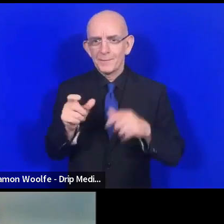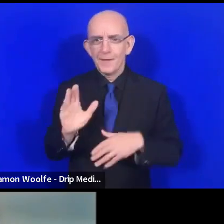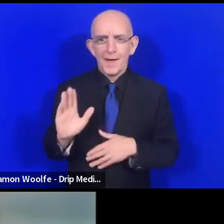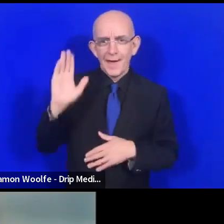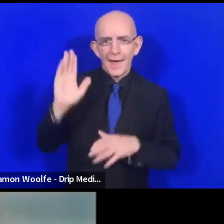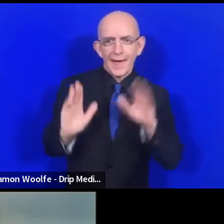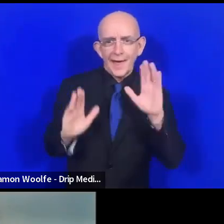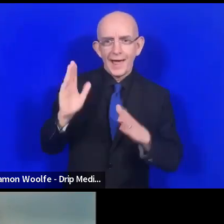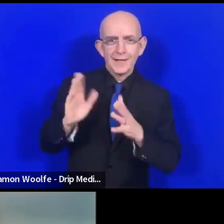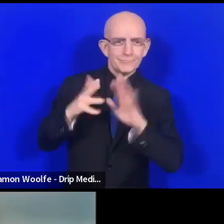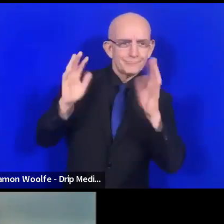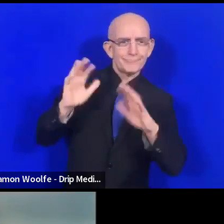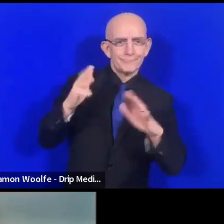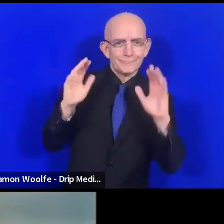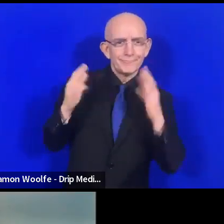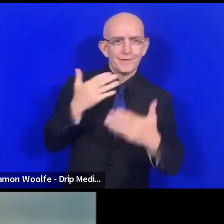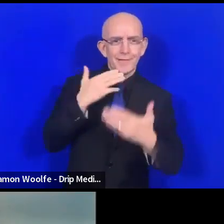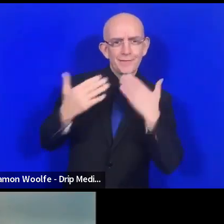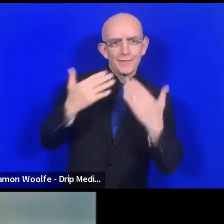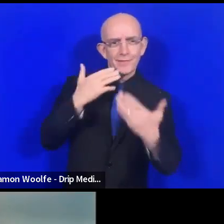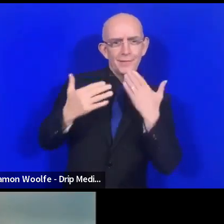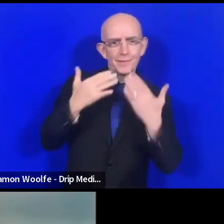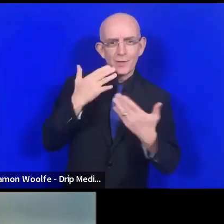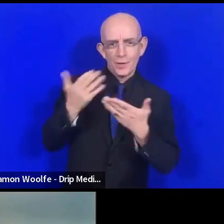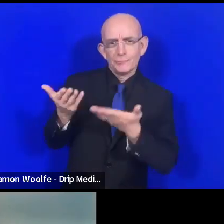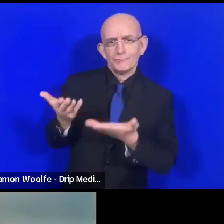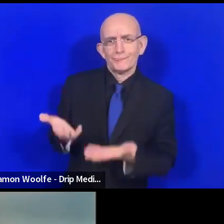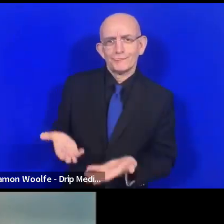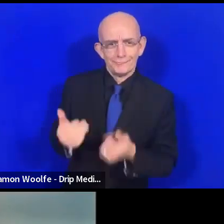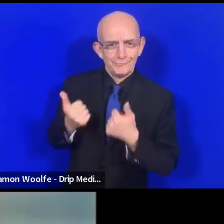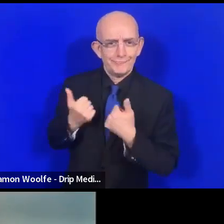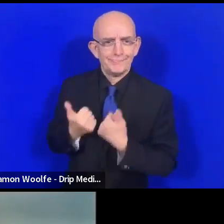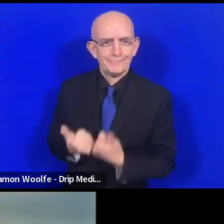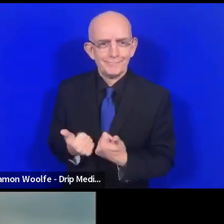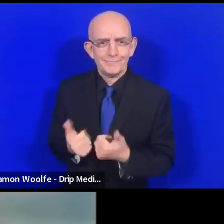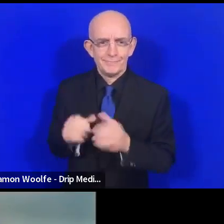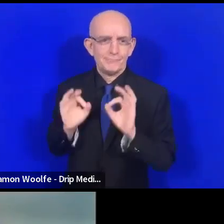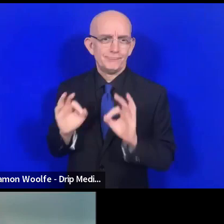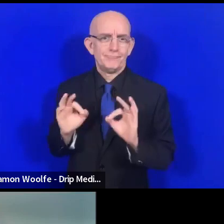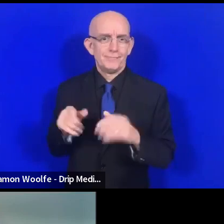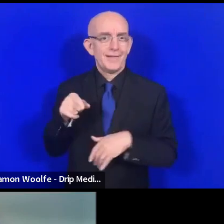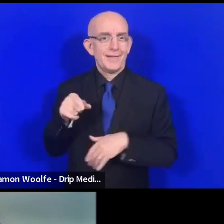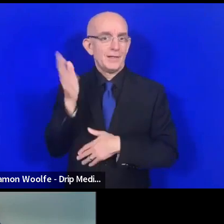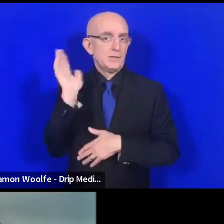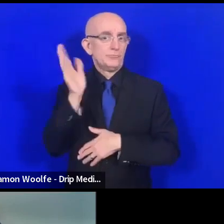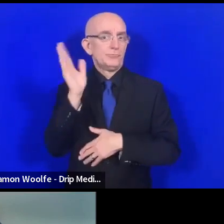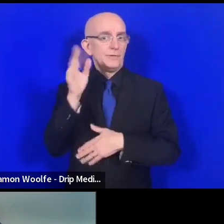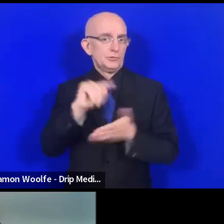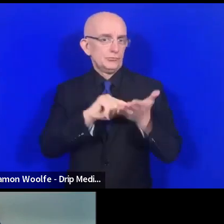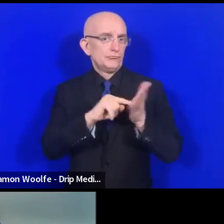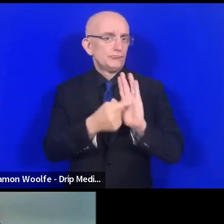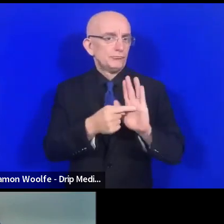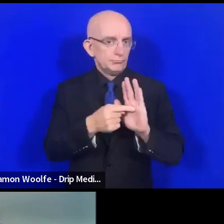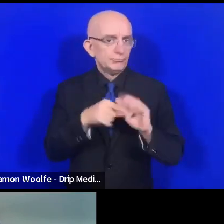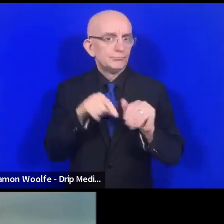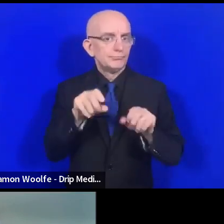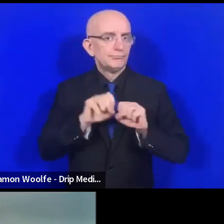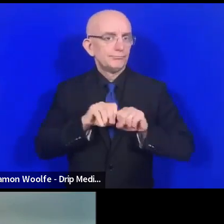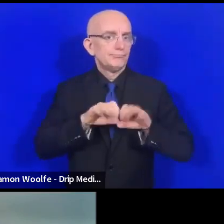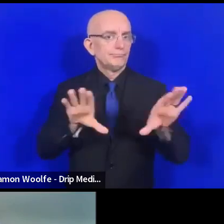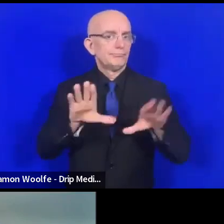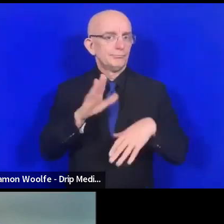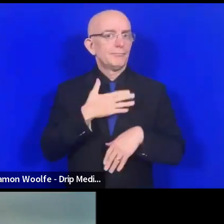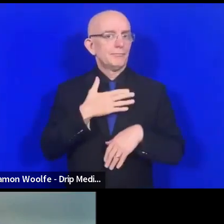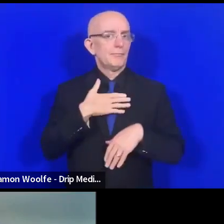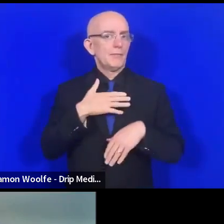be available on the Google link drive that my colleague shared earlier in the chat. We'll also